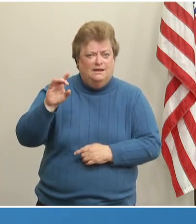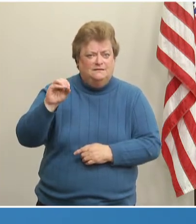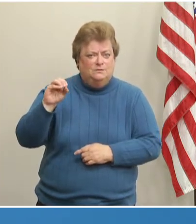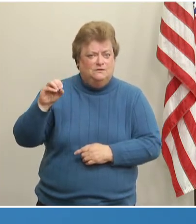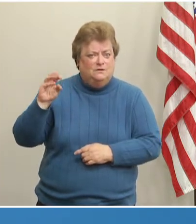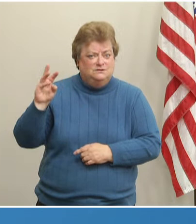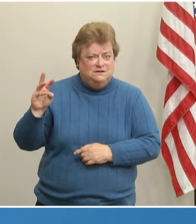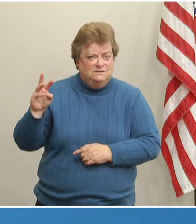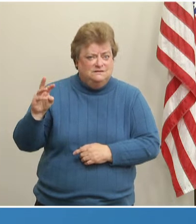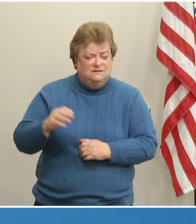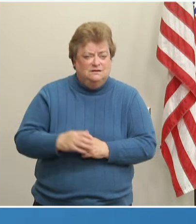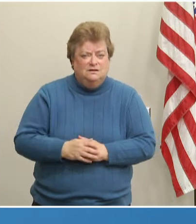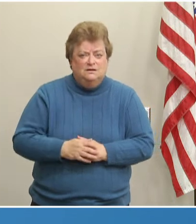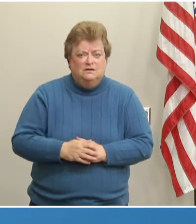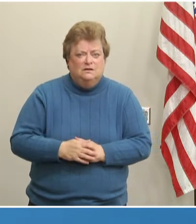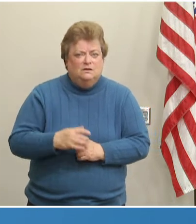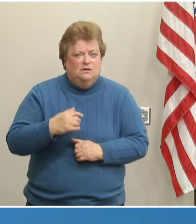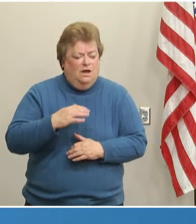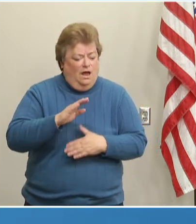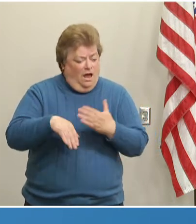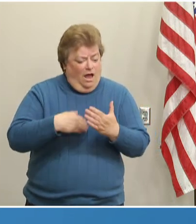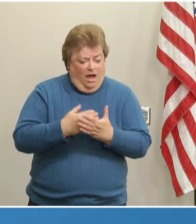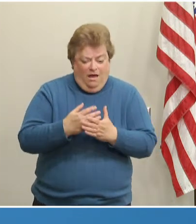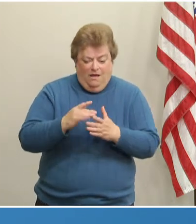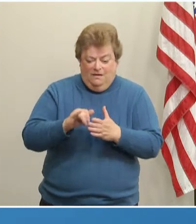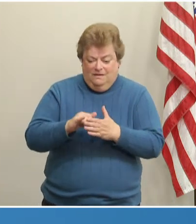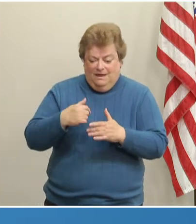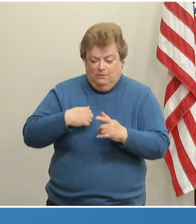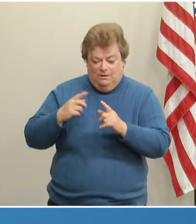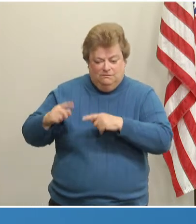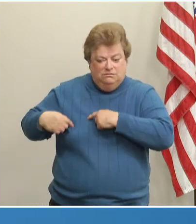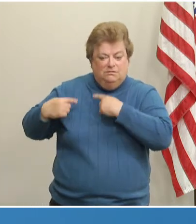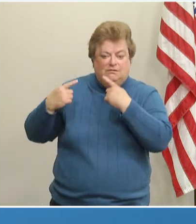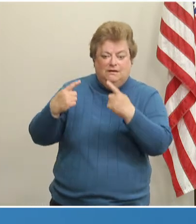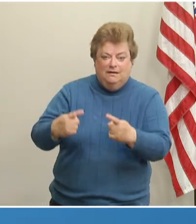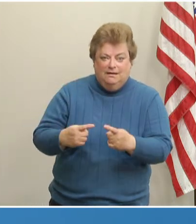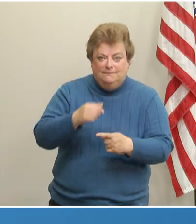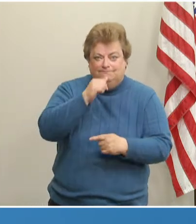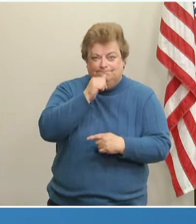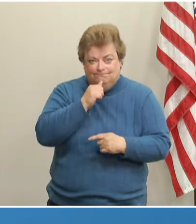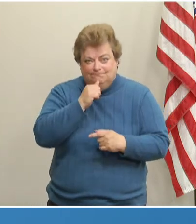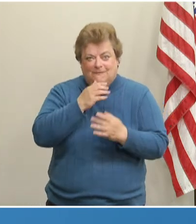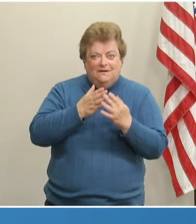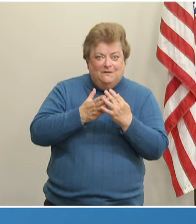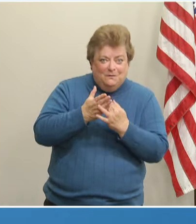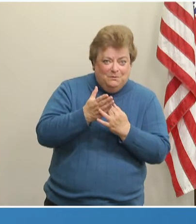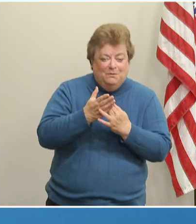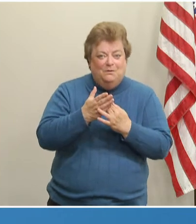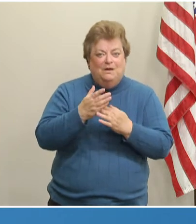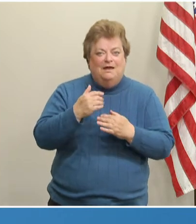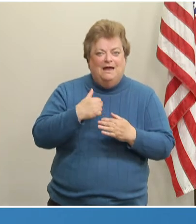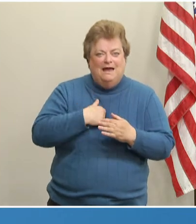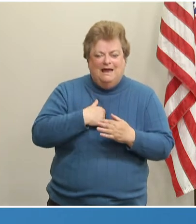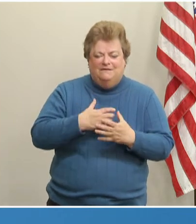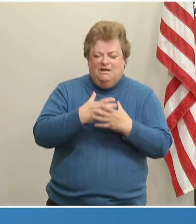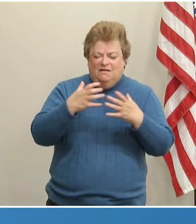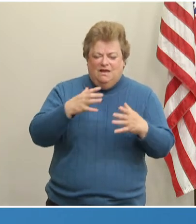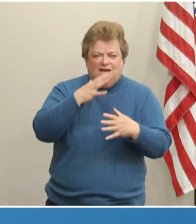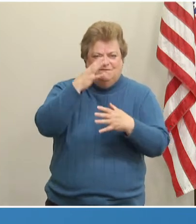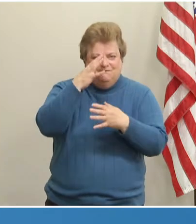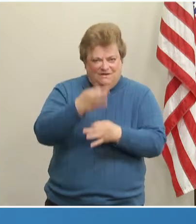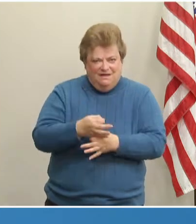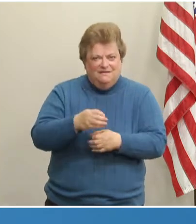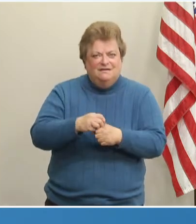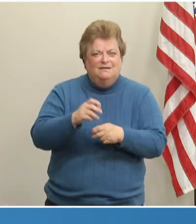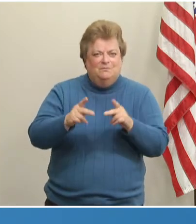402-441-8006. And with all that we have been through together over the past pandemic year, I have so much faith in the people of this community and what we can